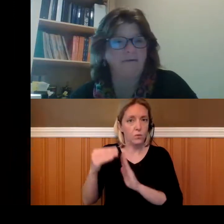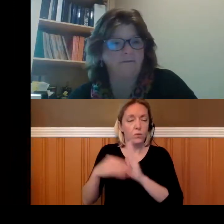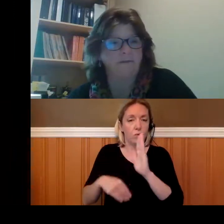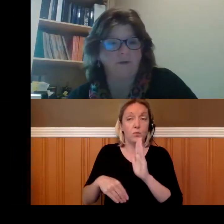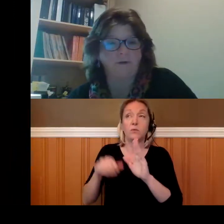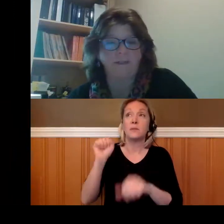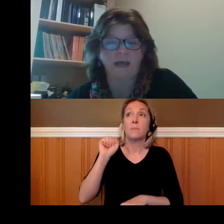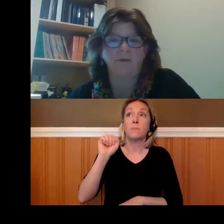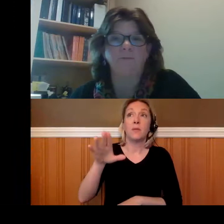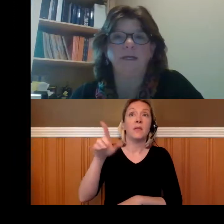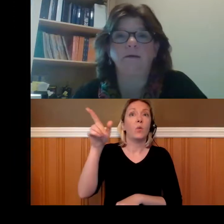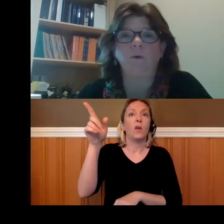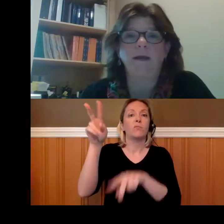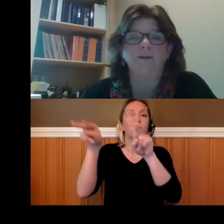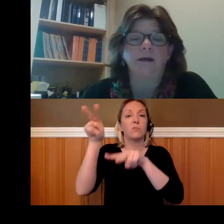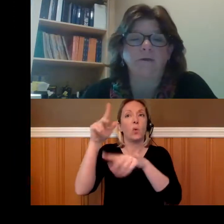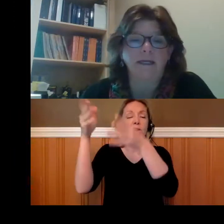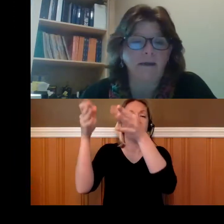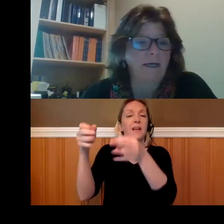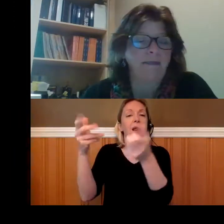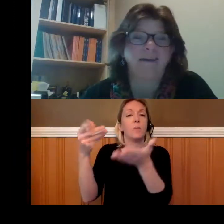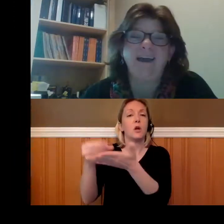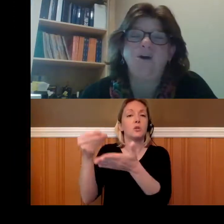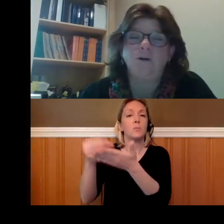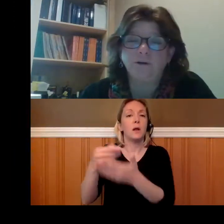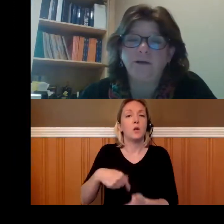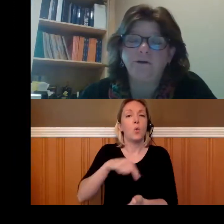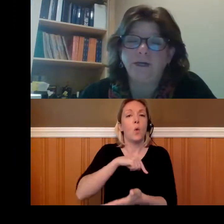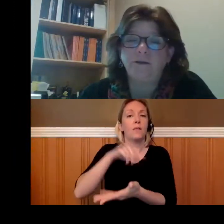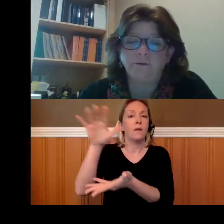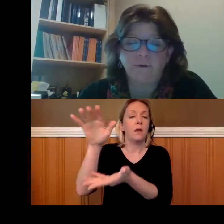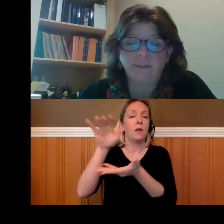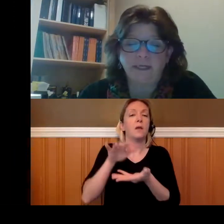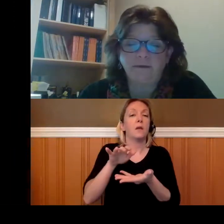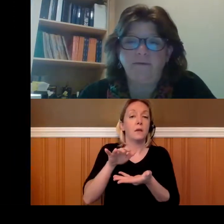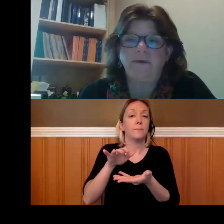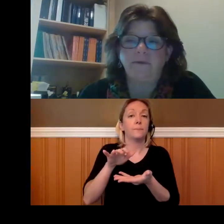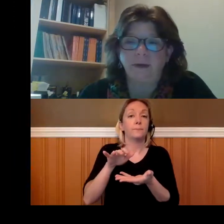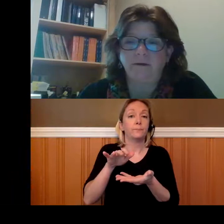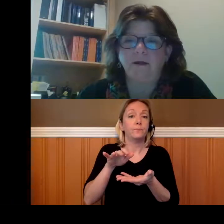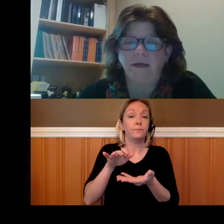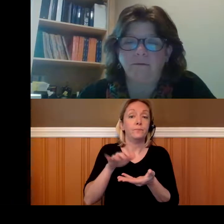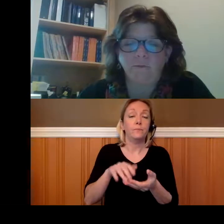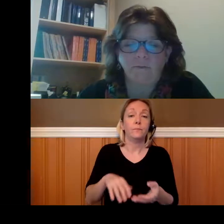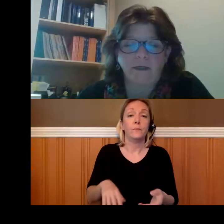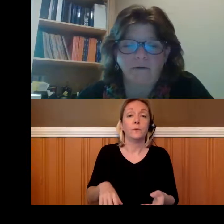much money and when a child can get money. And the earlier you get those forms in, the better and the more money you're able to get those